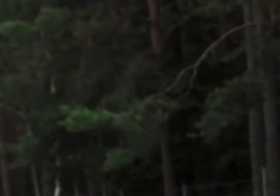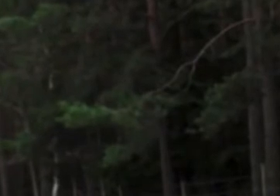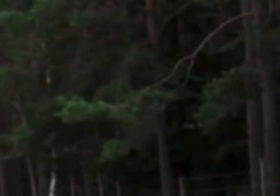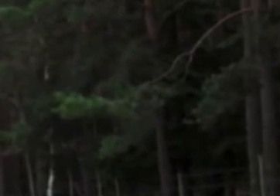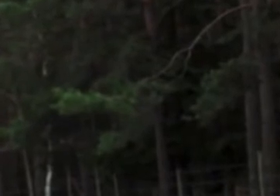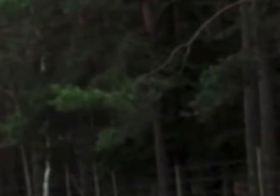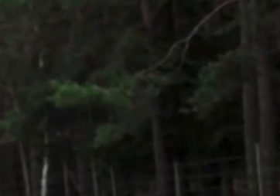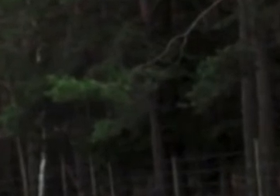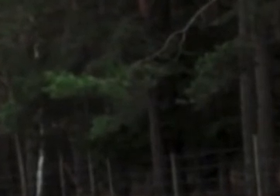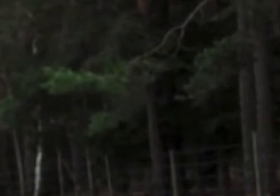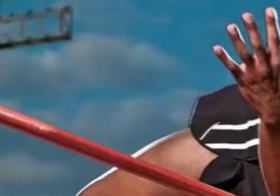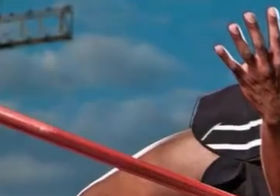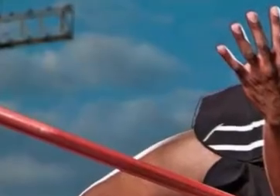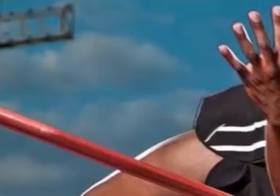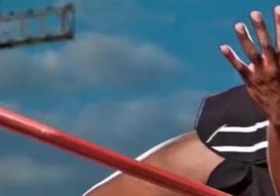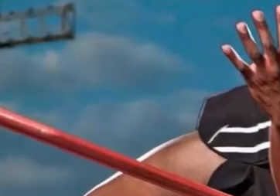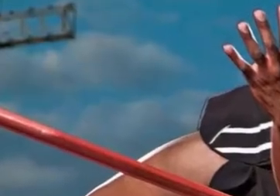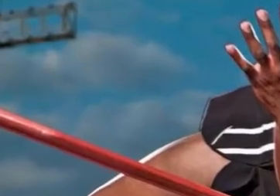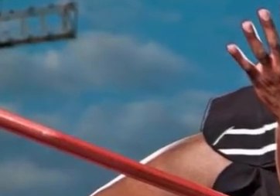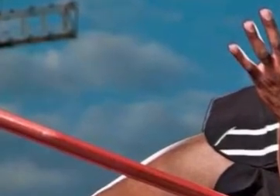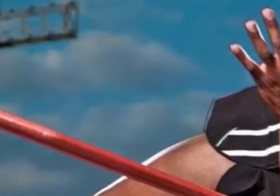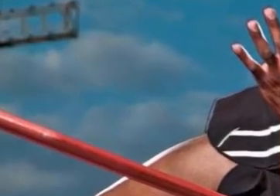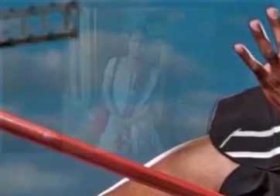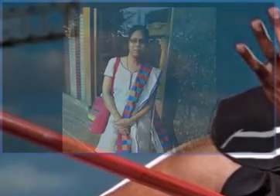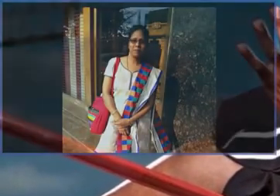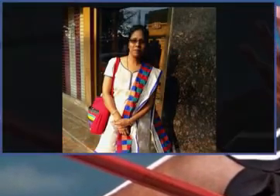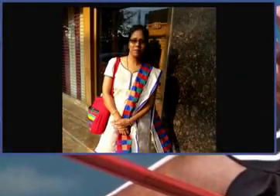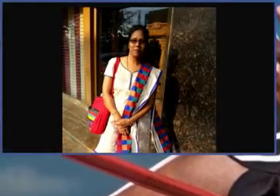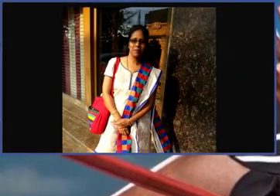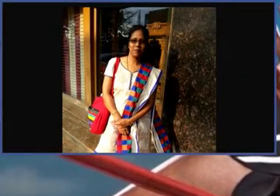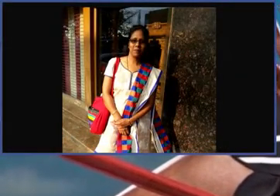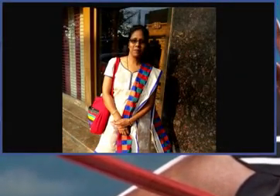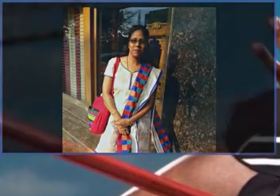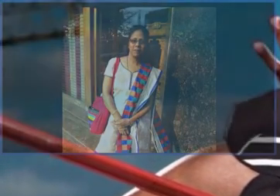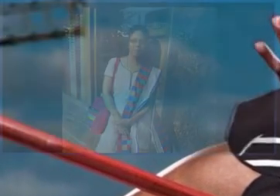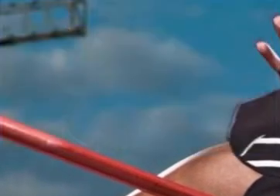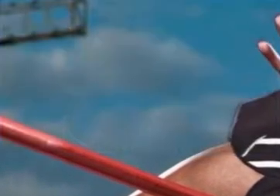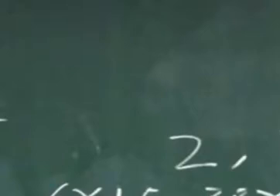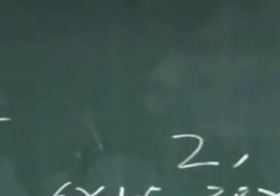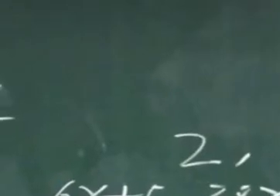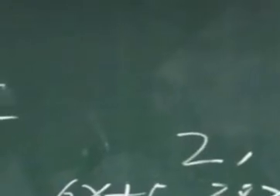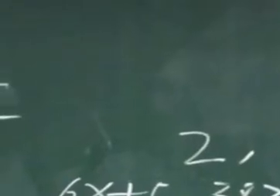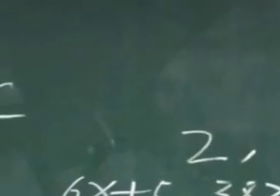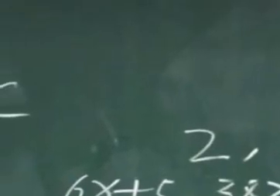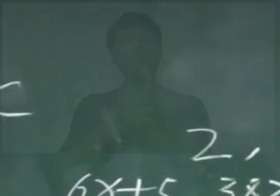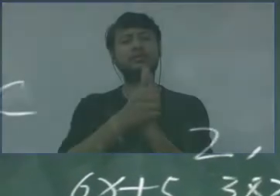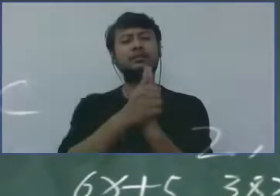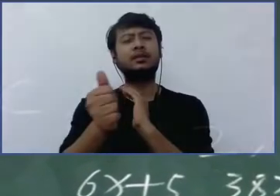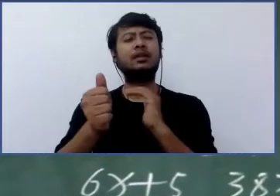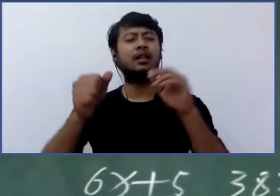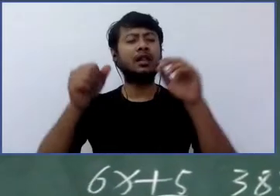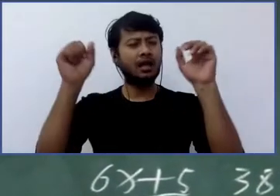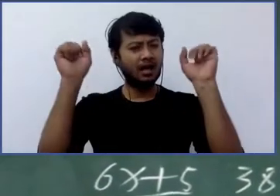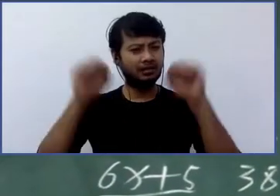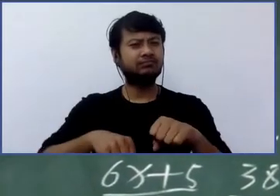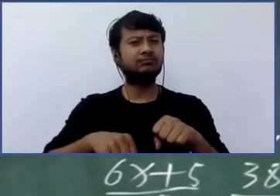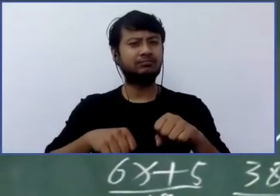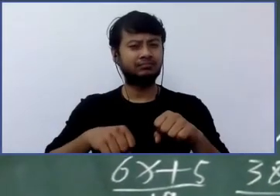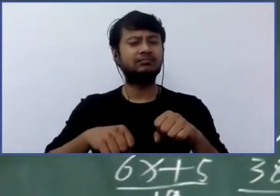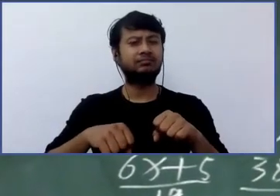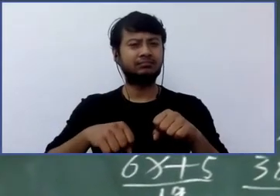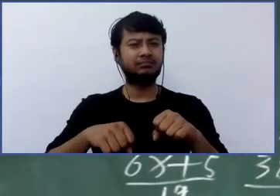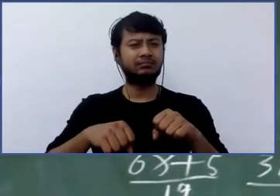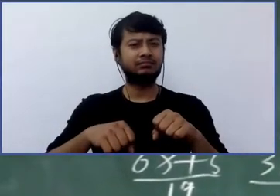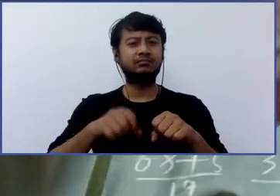We all have ability. The difference is how we use it. As a society, when